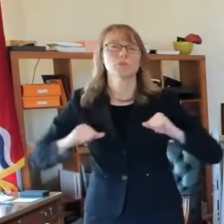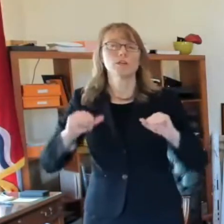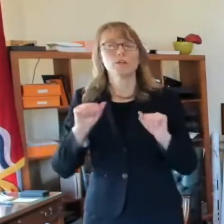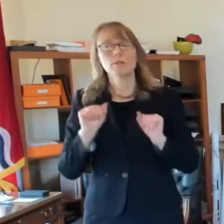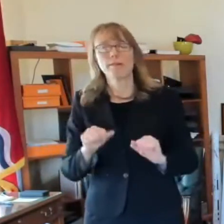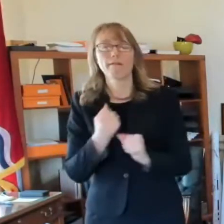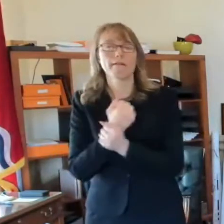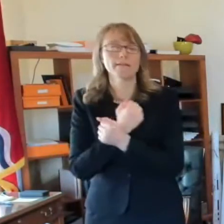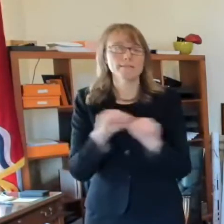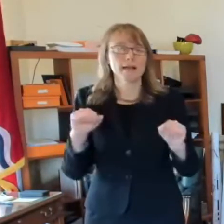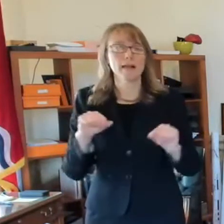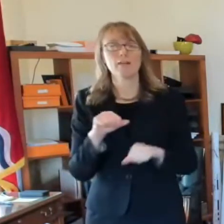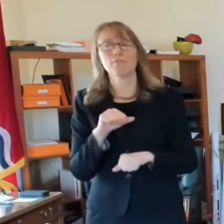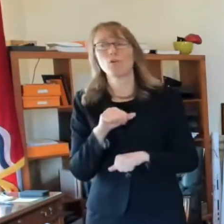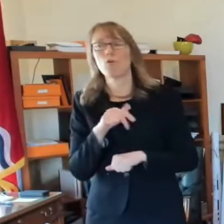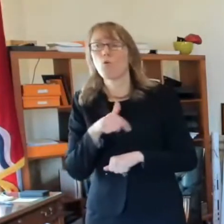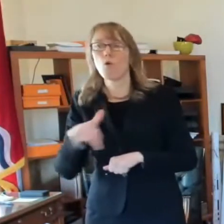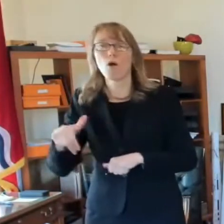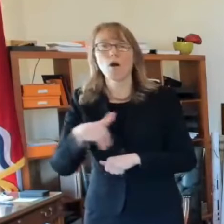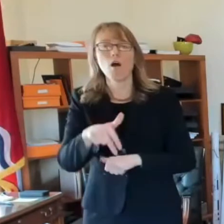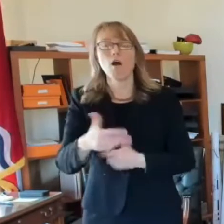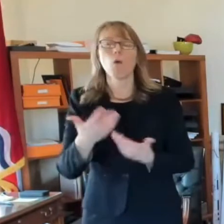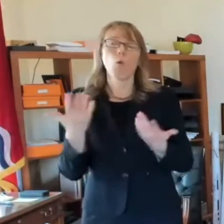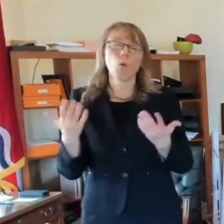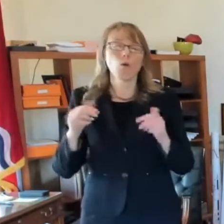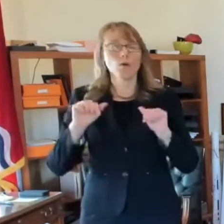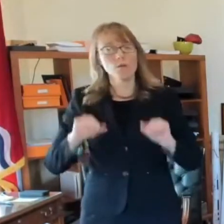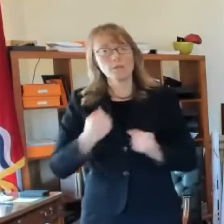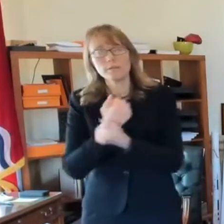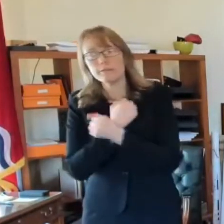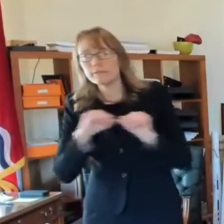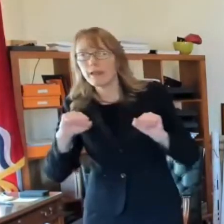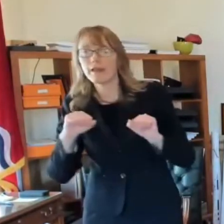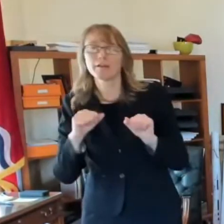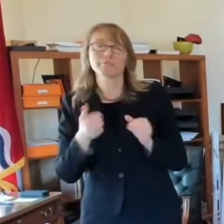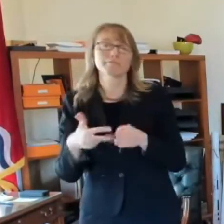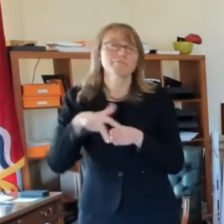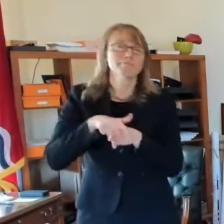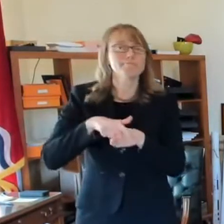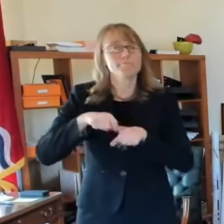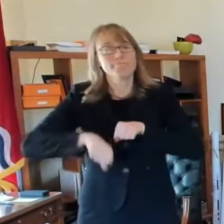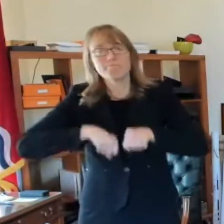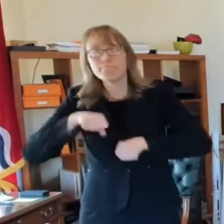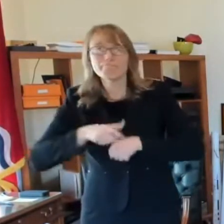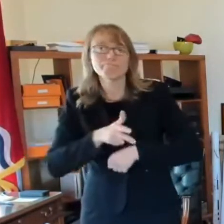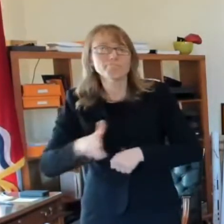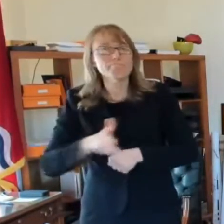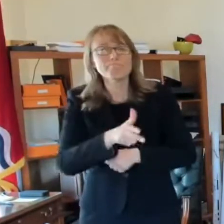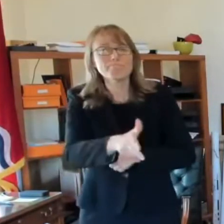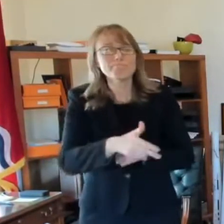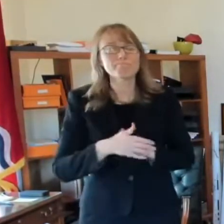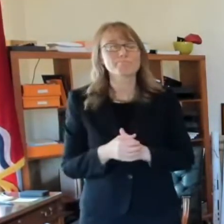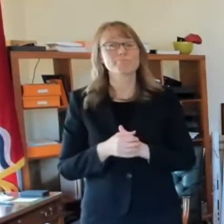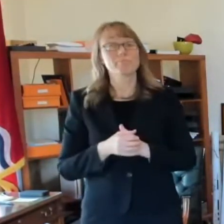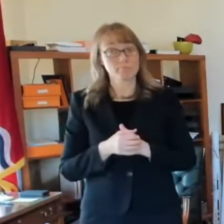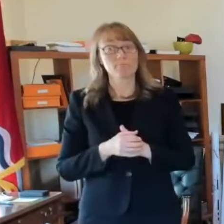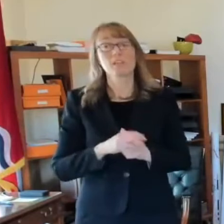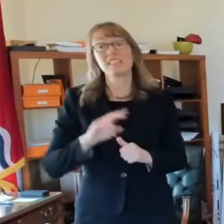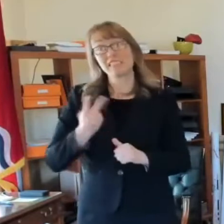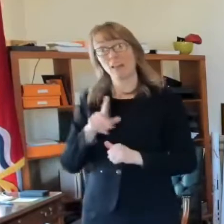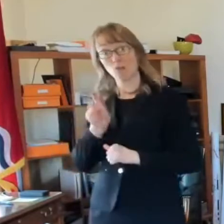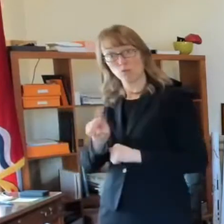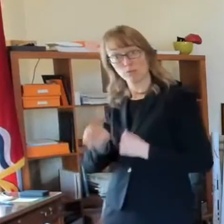cars. I know that's a bit of an inconvenience for some people, but there are a whole lot of people who love having that